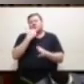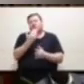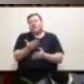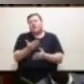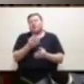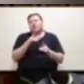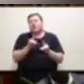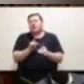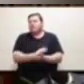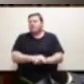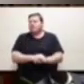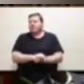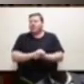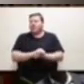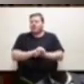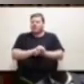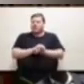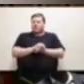Chair.